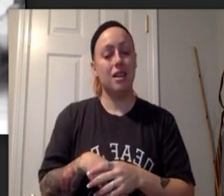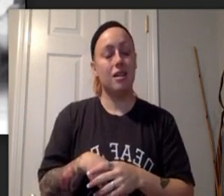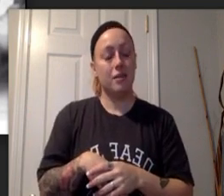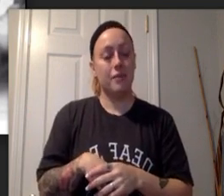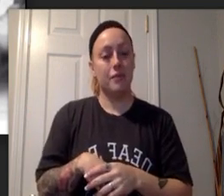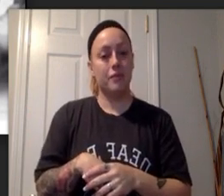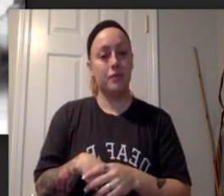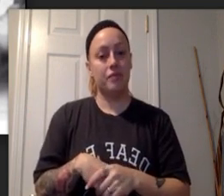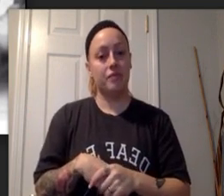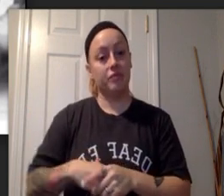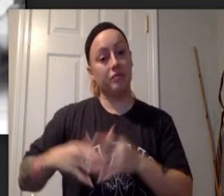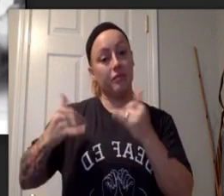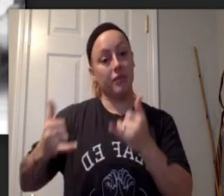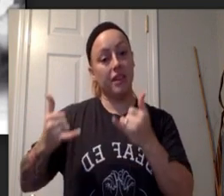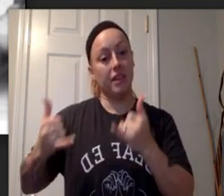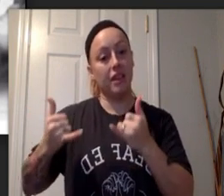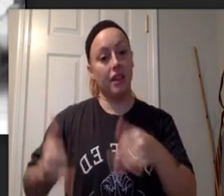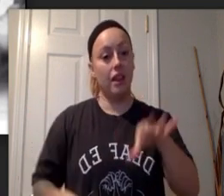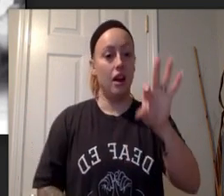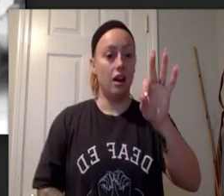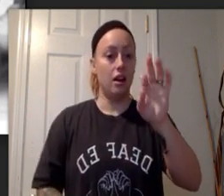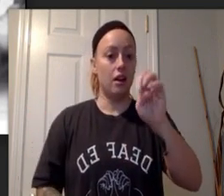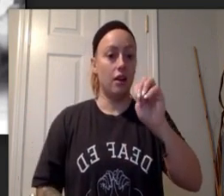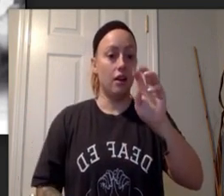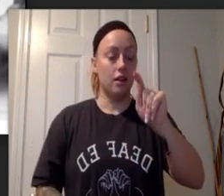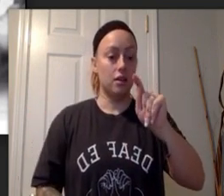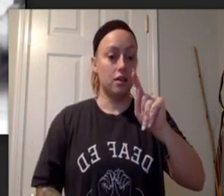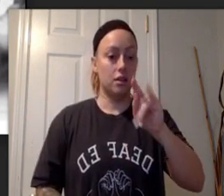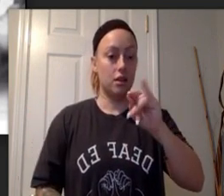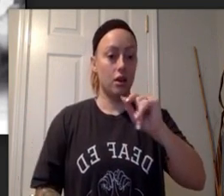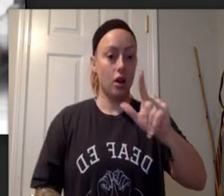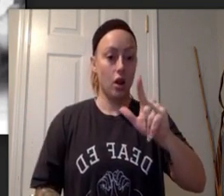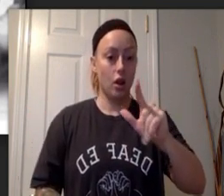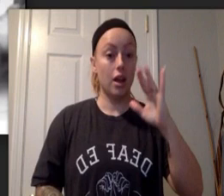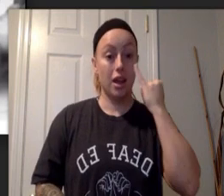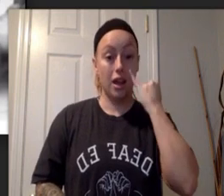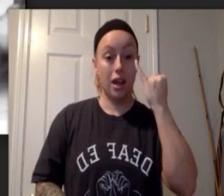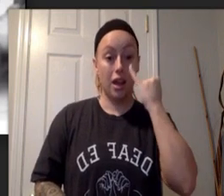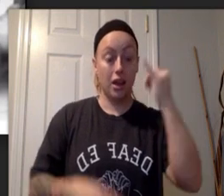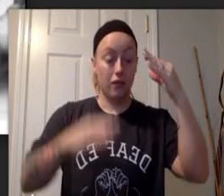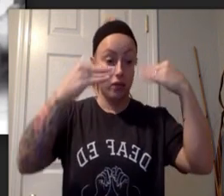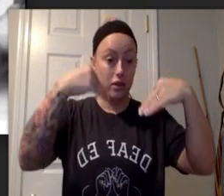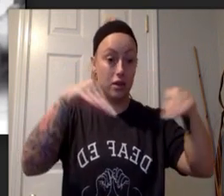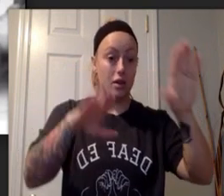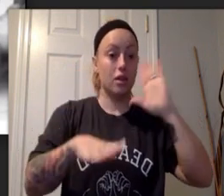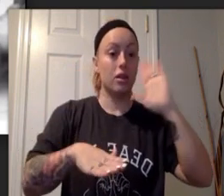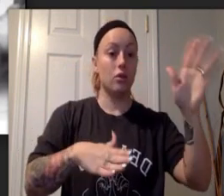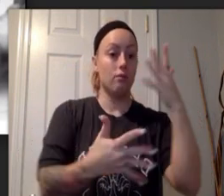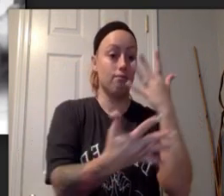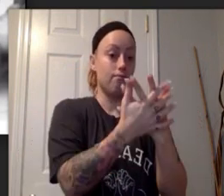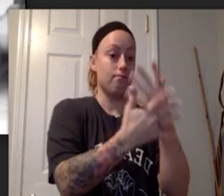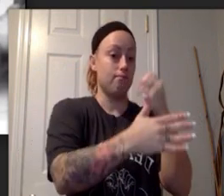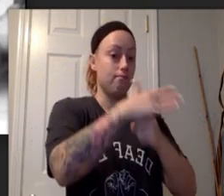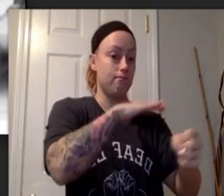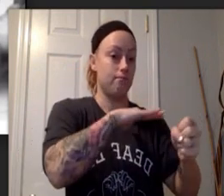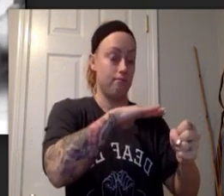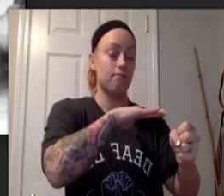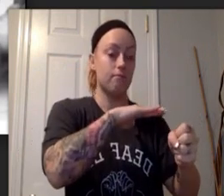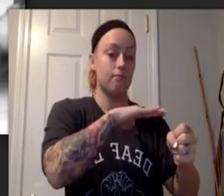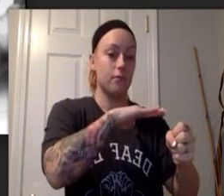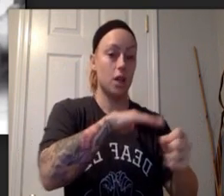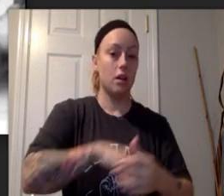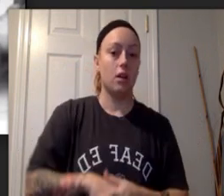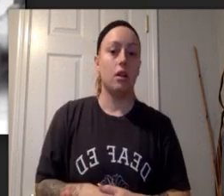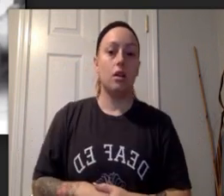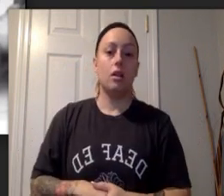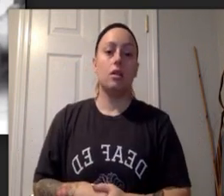now there is fentanyl felonization in Colorado that is going to really, we are not even able to get answers about how this